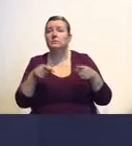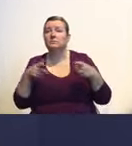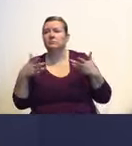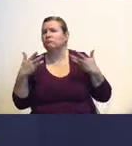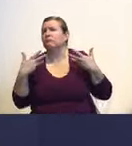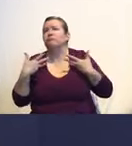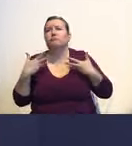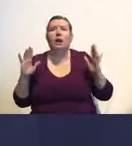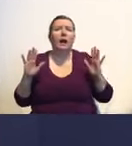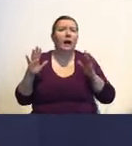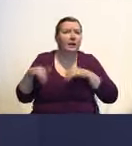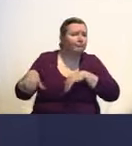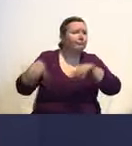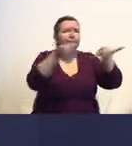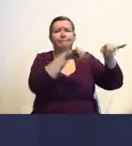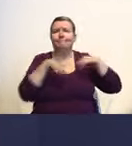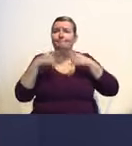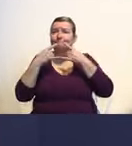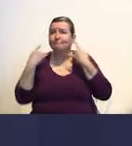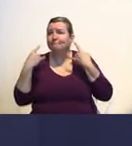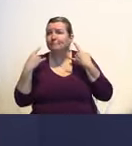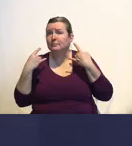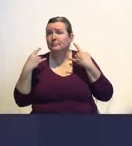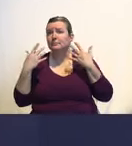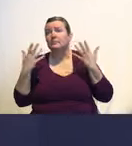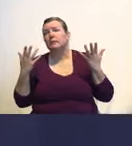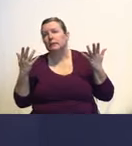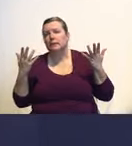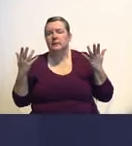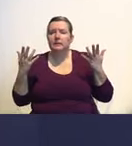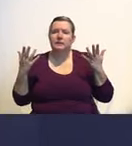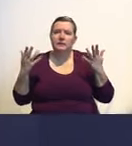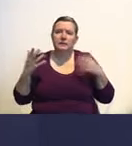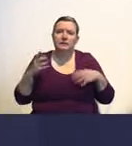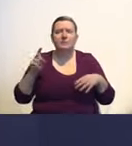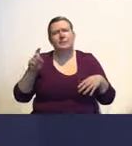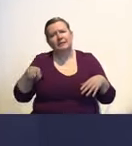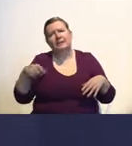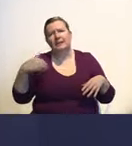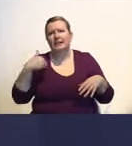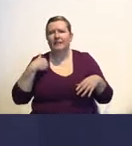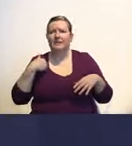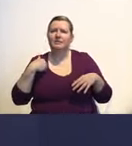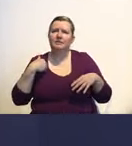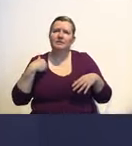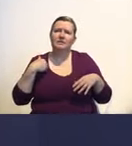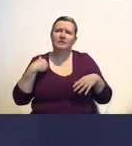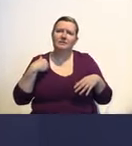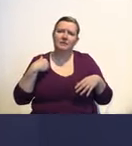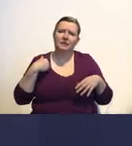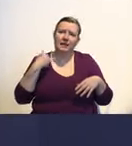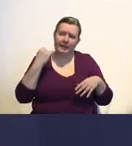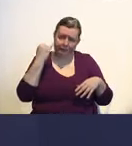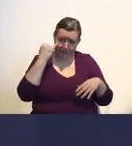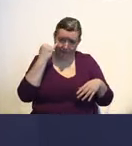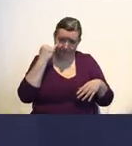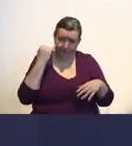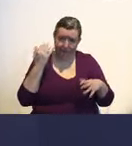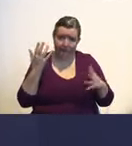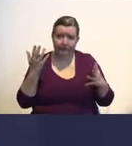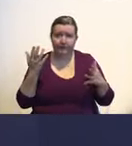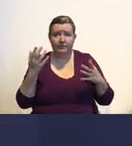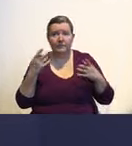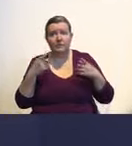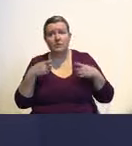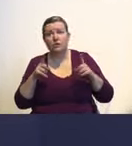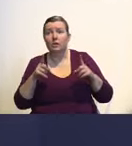policy, the department recommends that they require masks in the following circumstances. During periods of